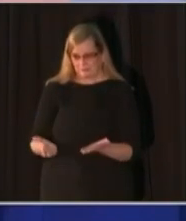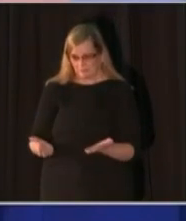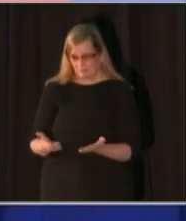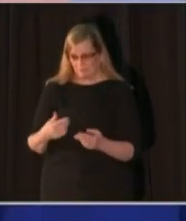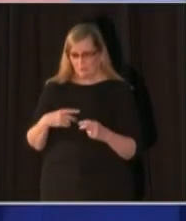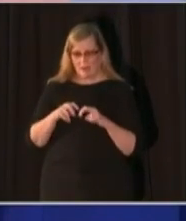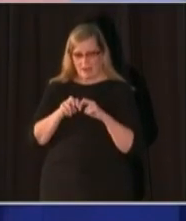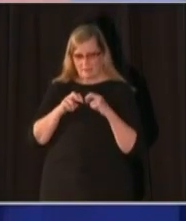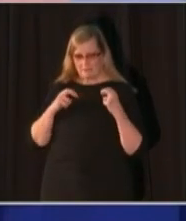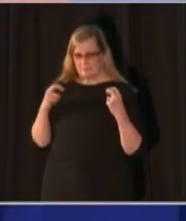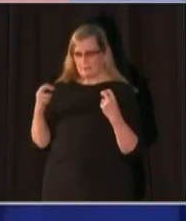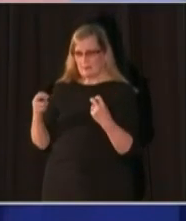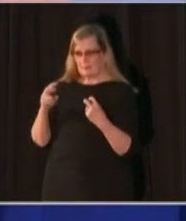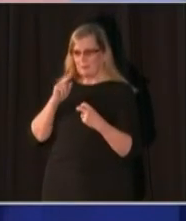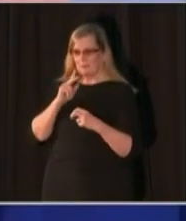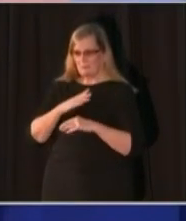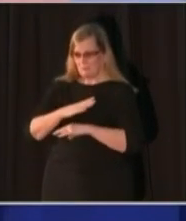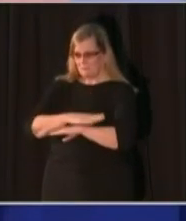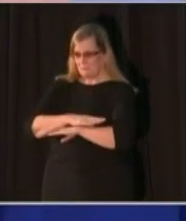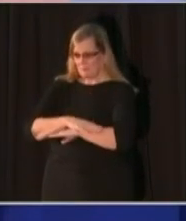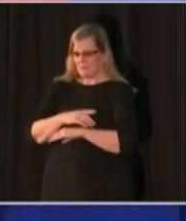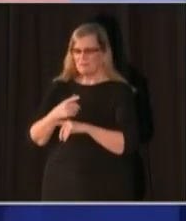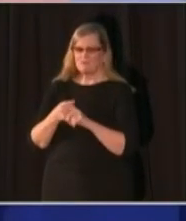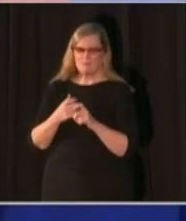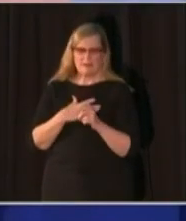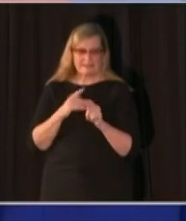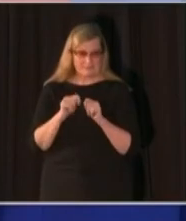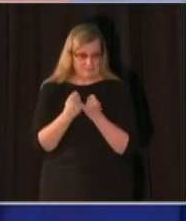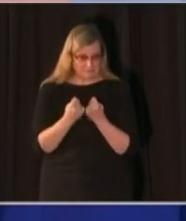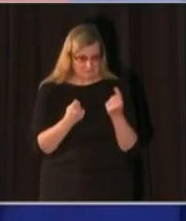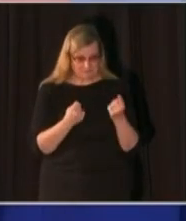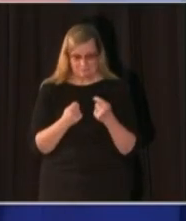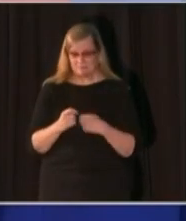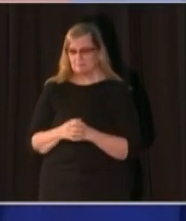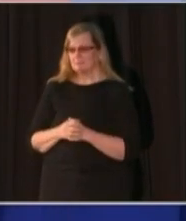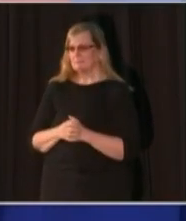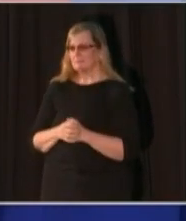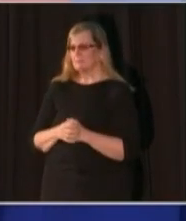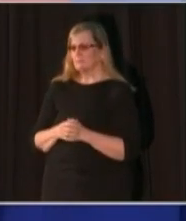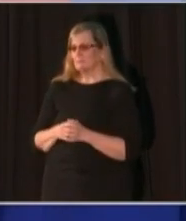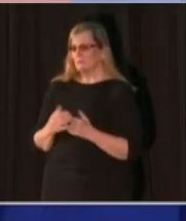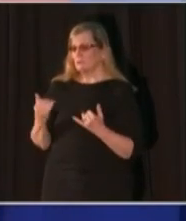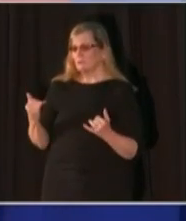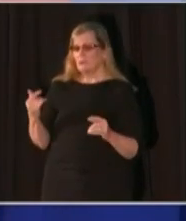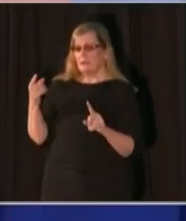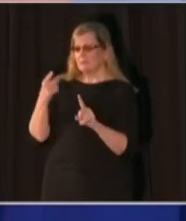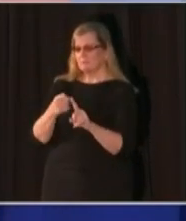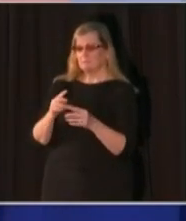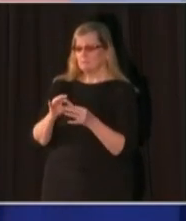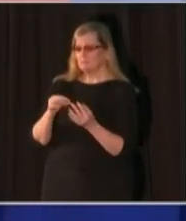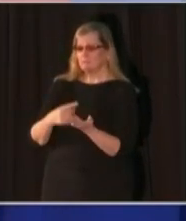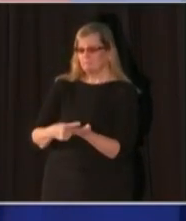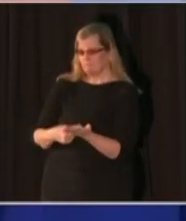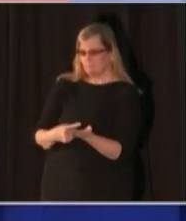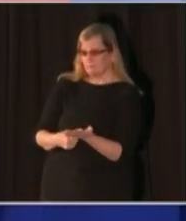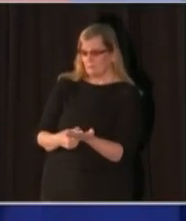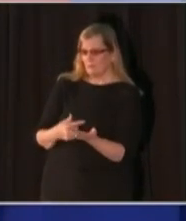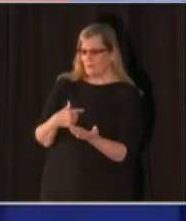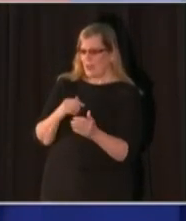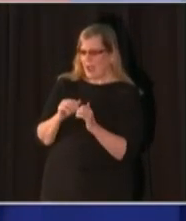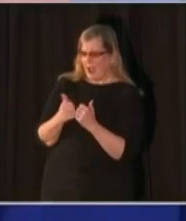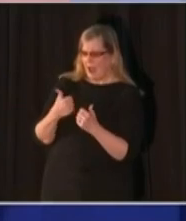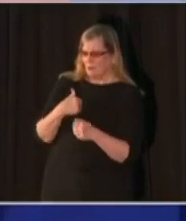administration. Today, we specifically are going to talk about how we're working to ensure that